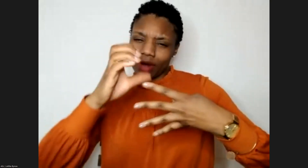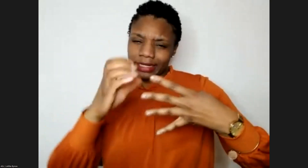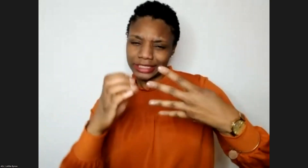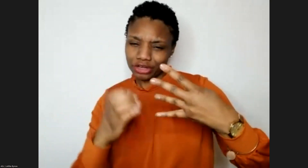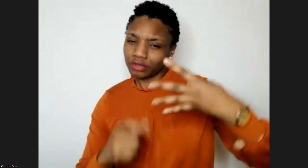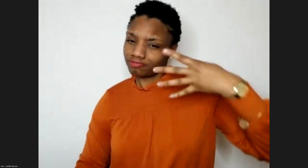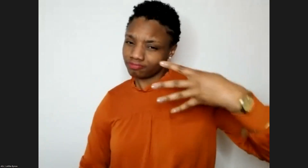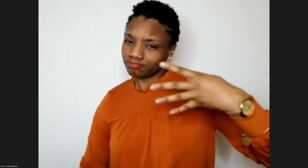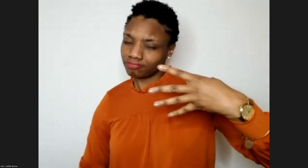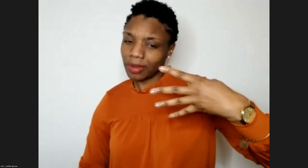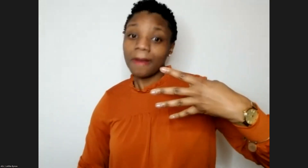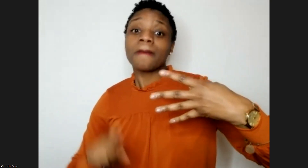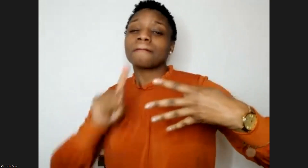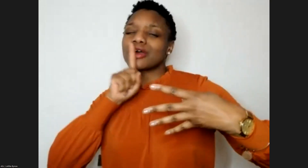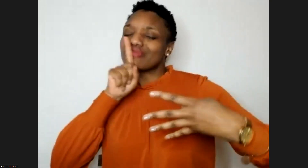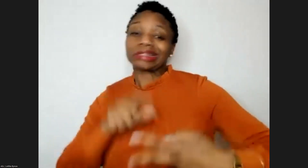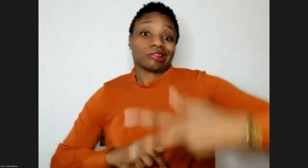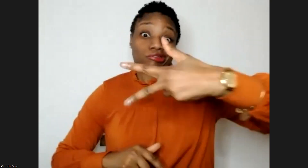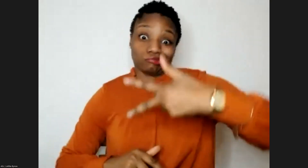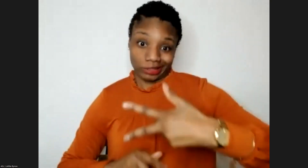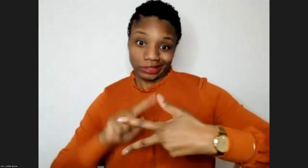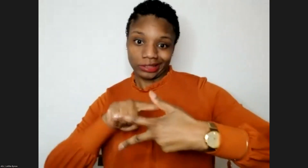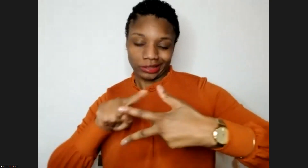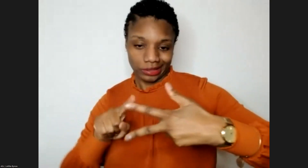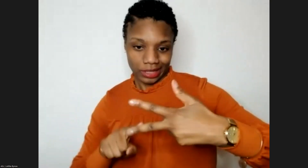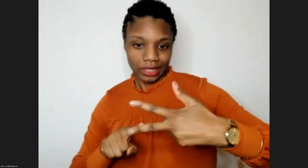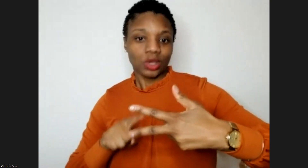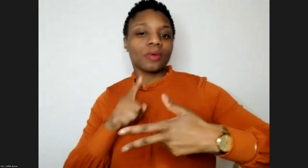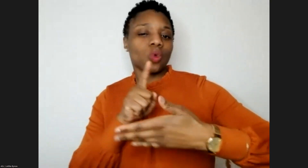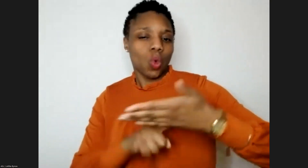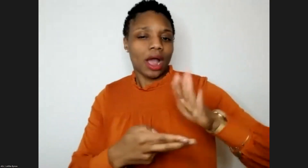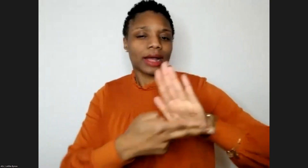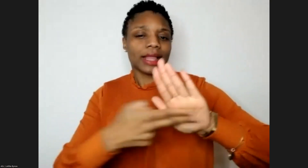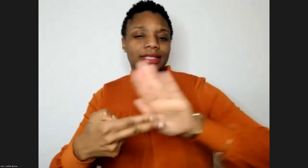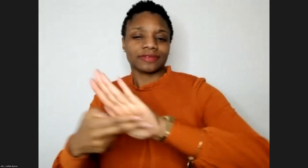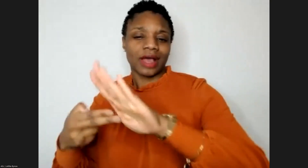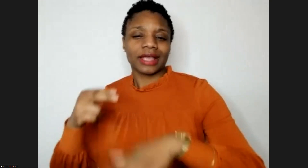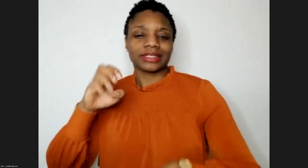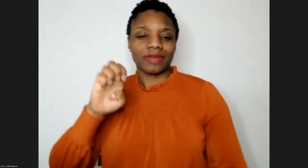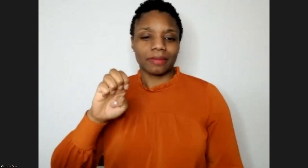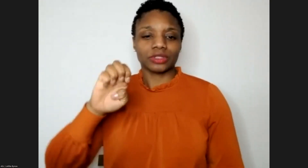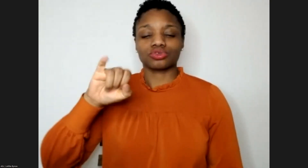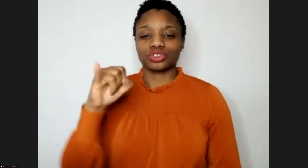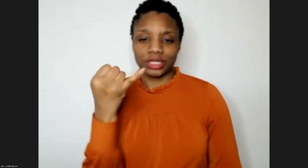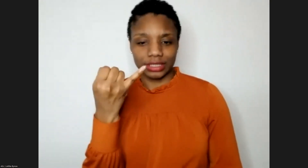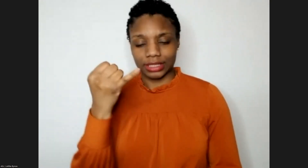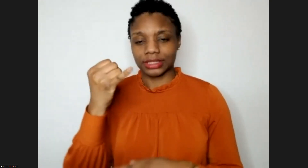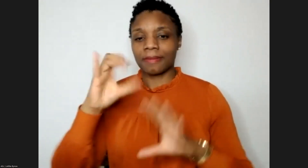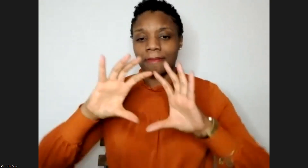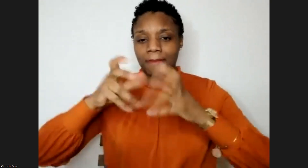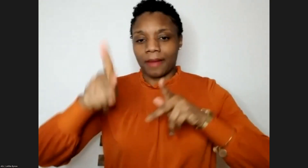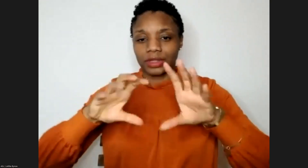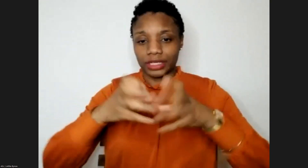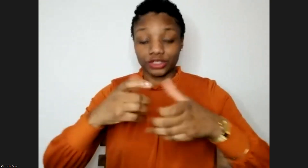three buckets of what what classifies an environmental justice population. Is the first